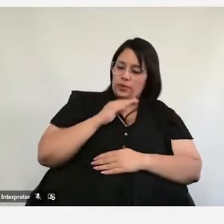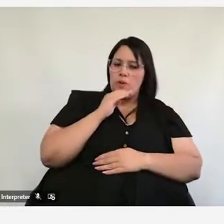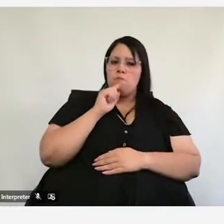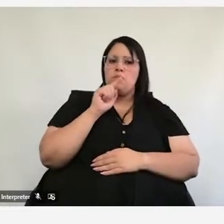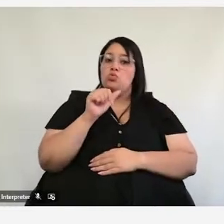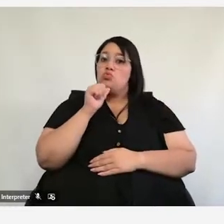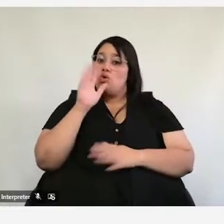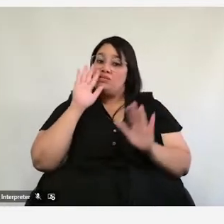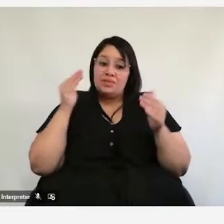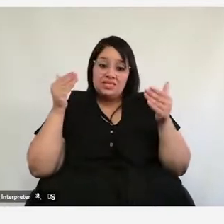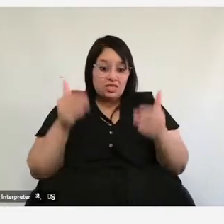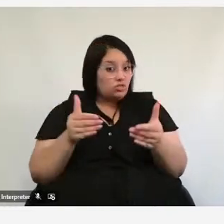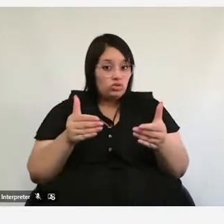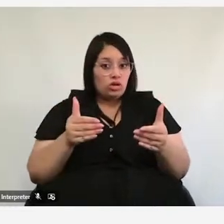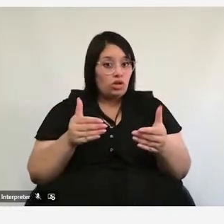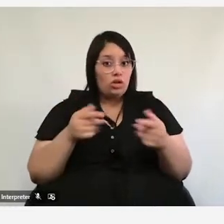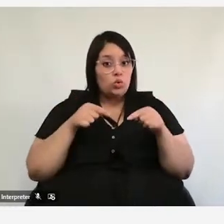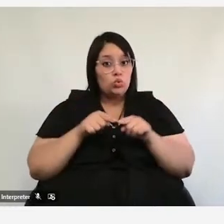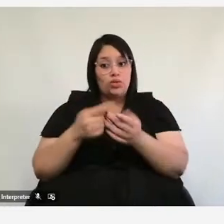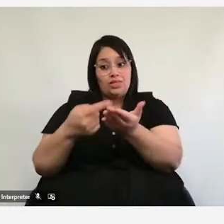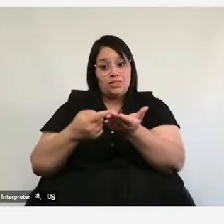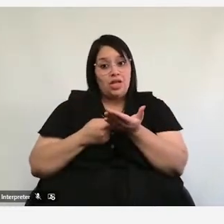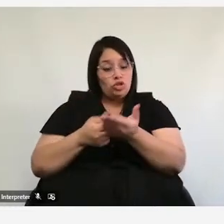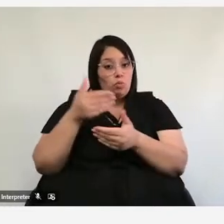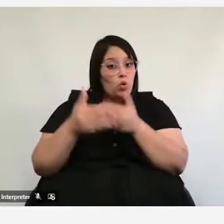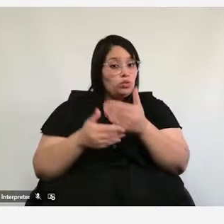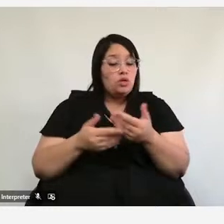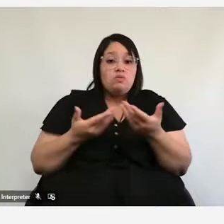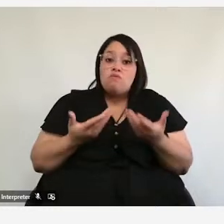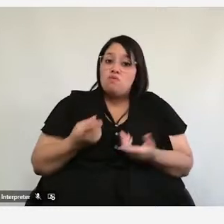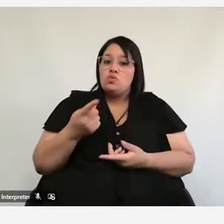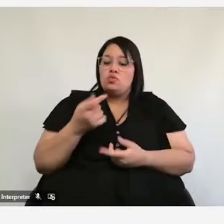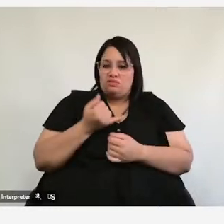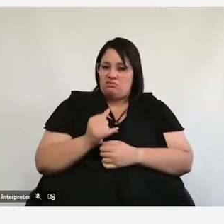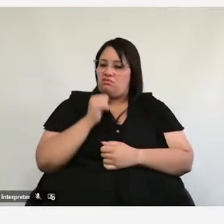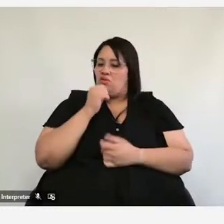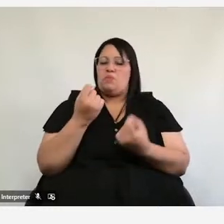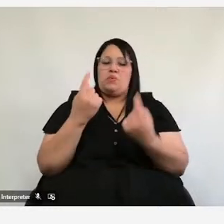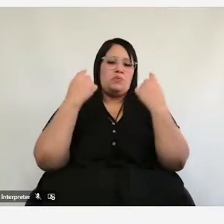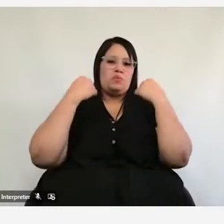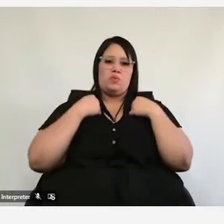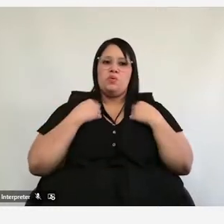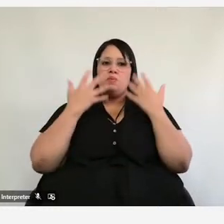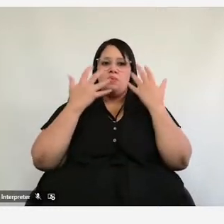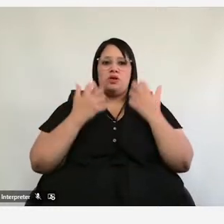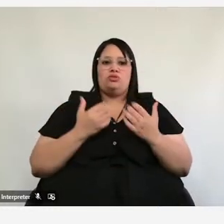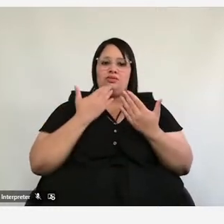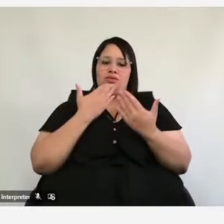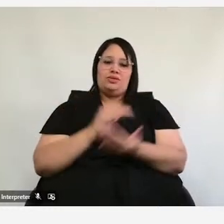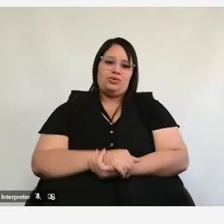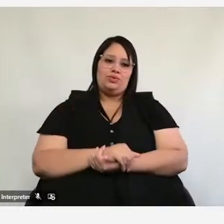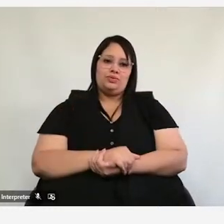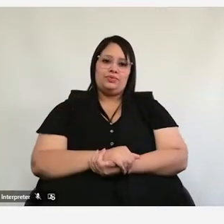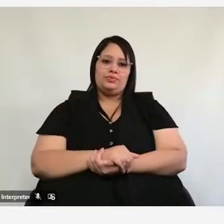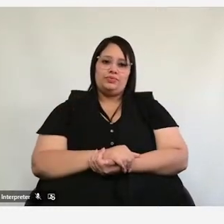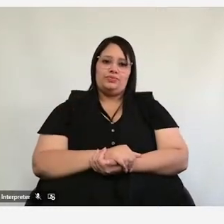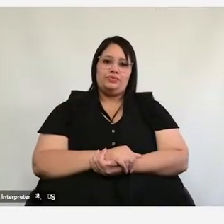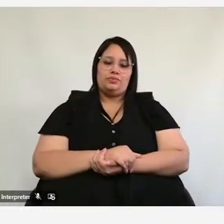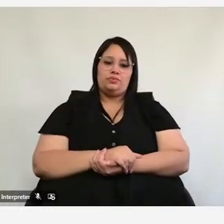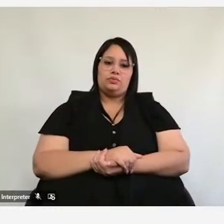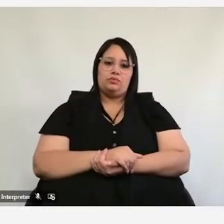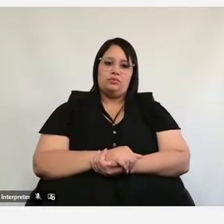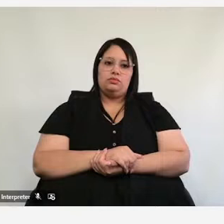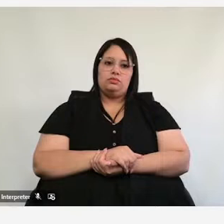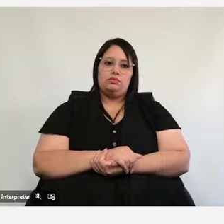not paying attention during the discussion process or you still do not understand the budget. I thank you.